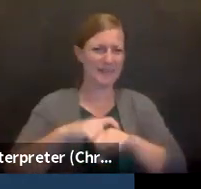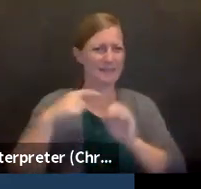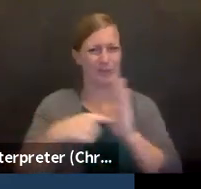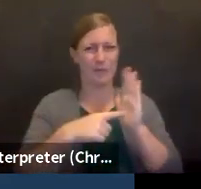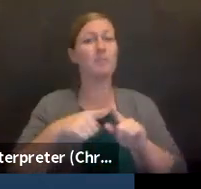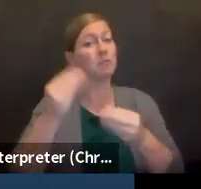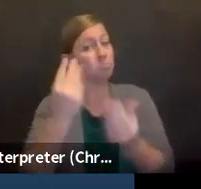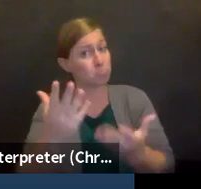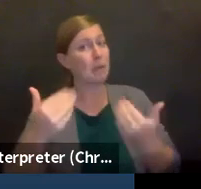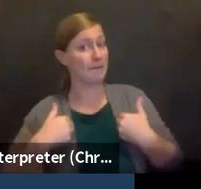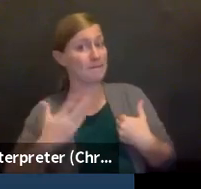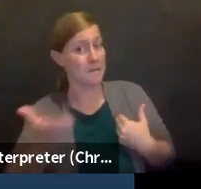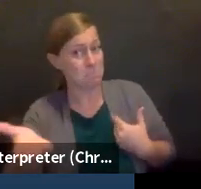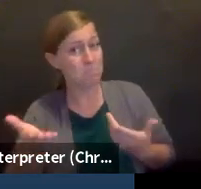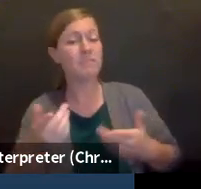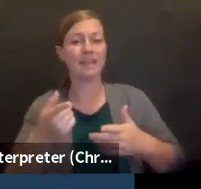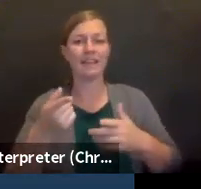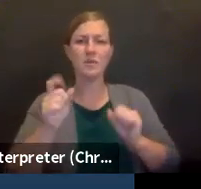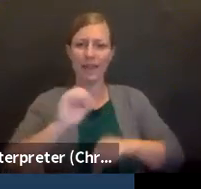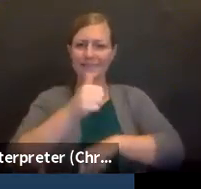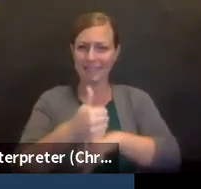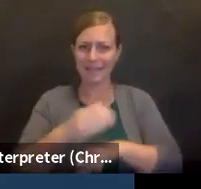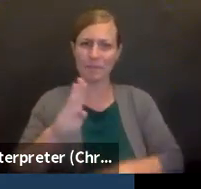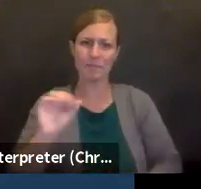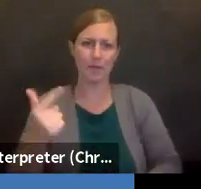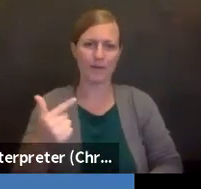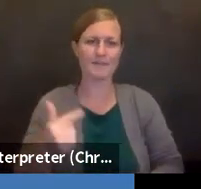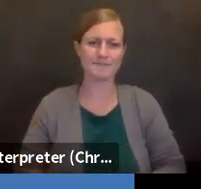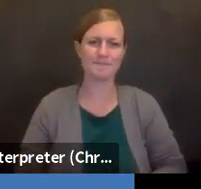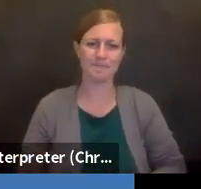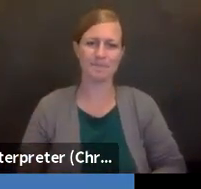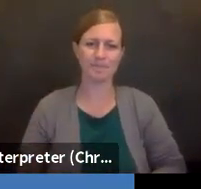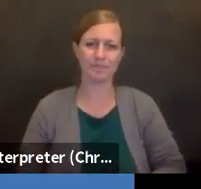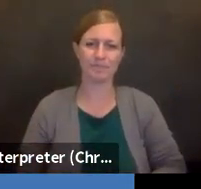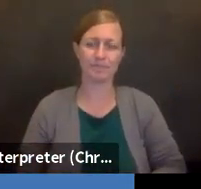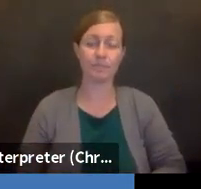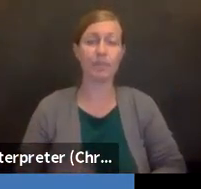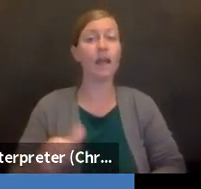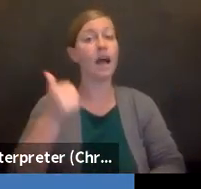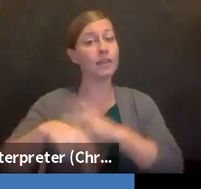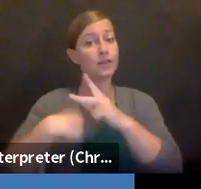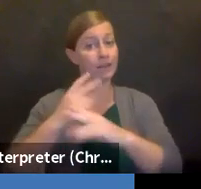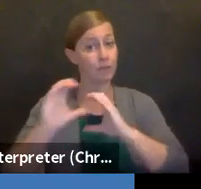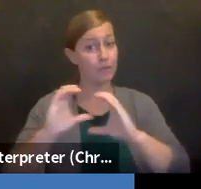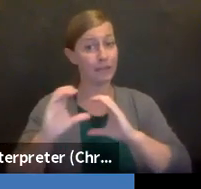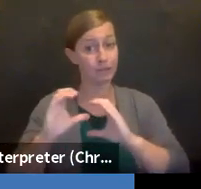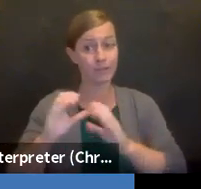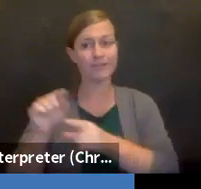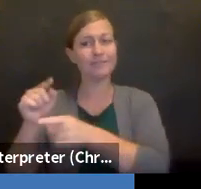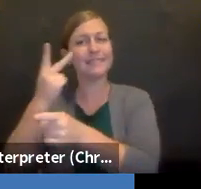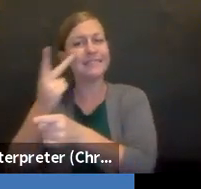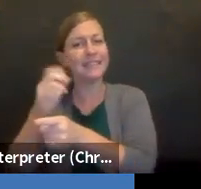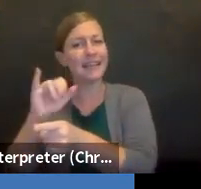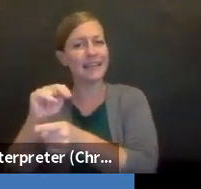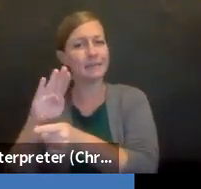available. And you can set up the blog. Other form of communication in the inbox here.